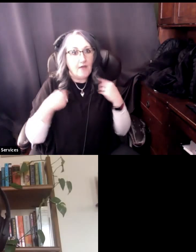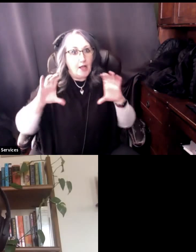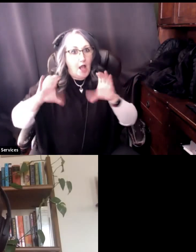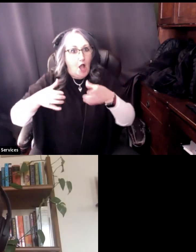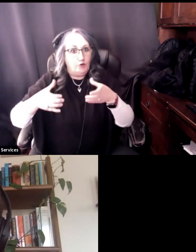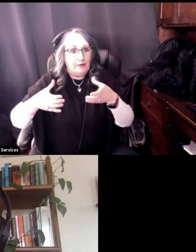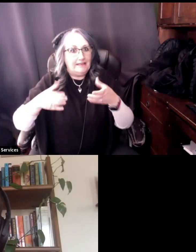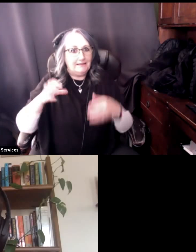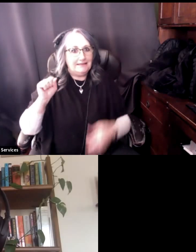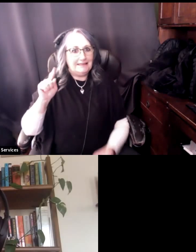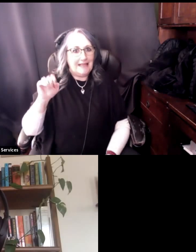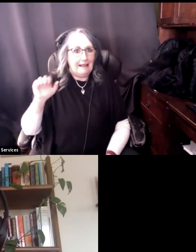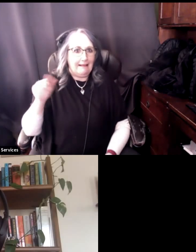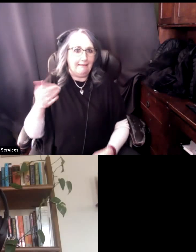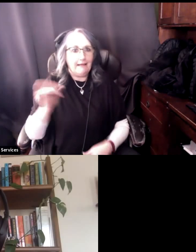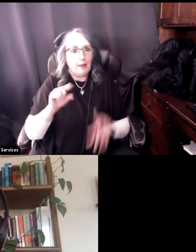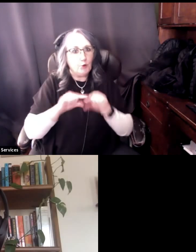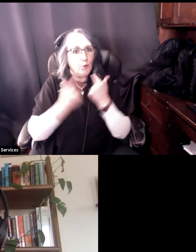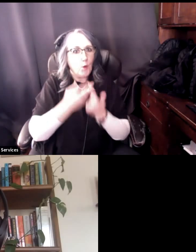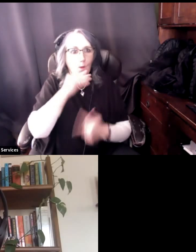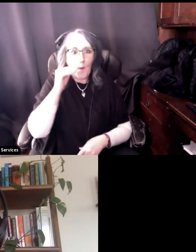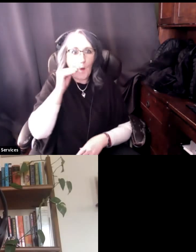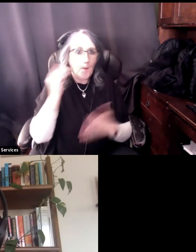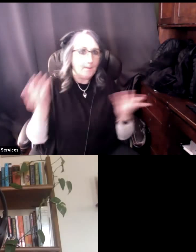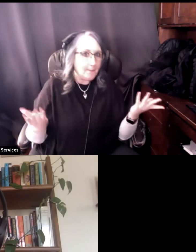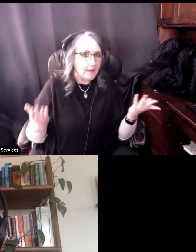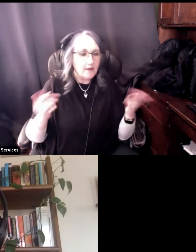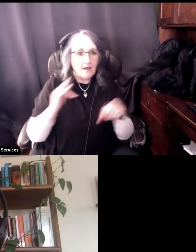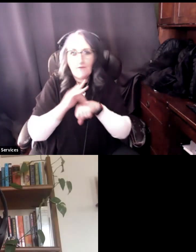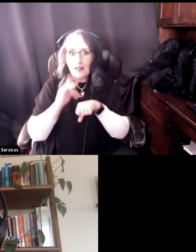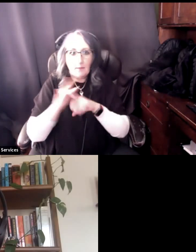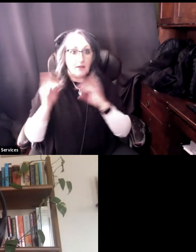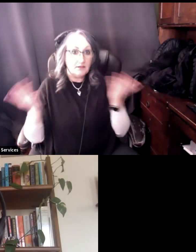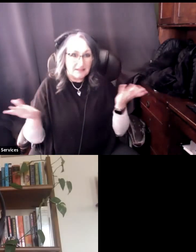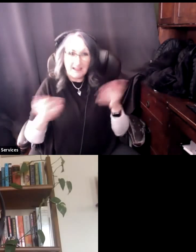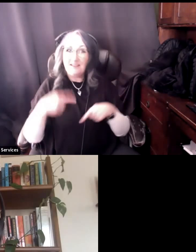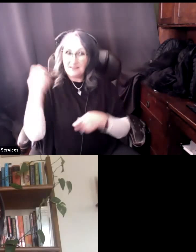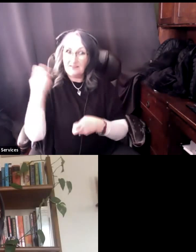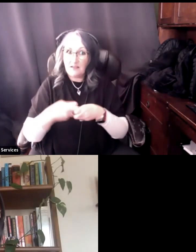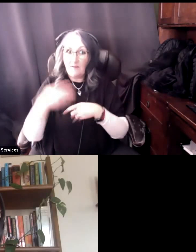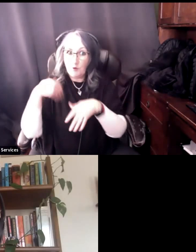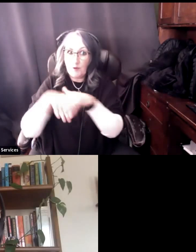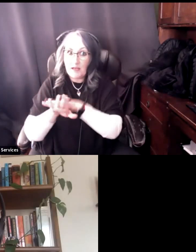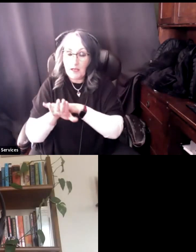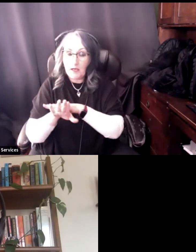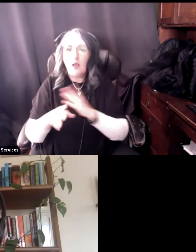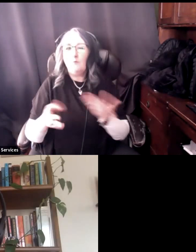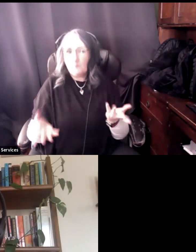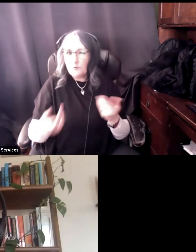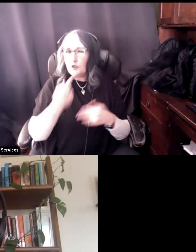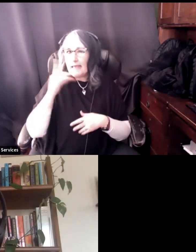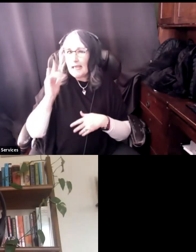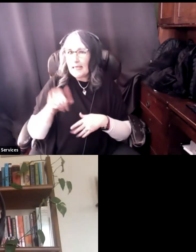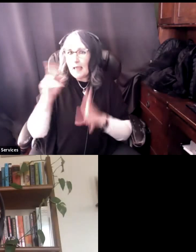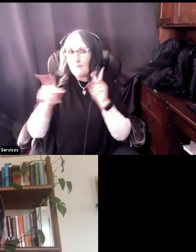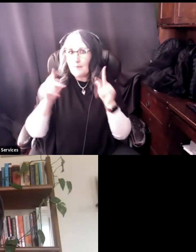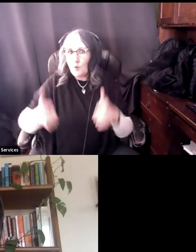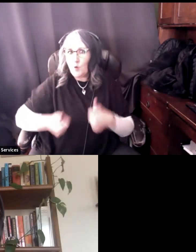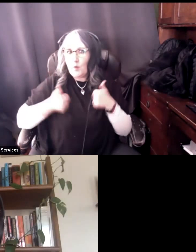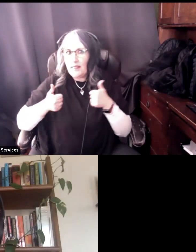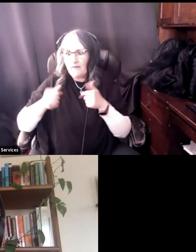said, all the reasons that people in a congregate setting would need the vaccine, our